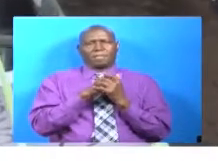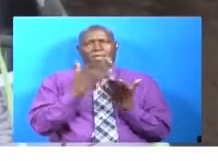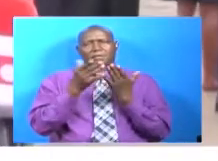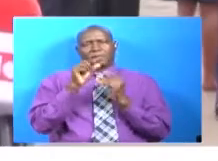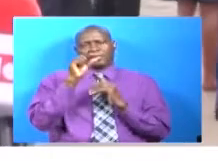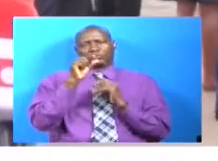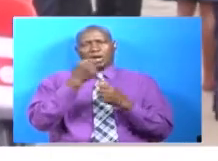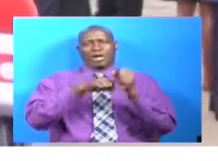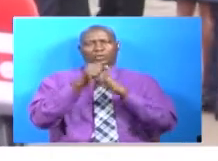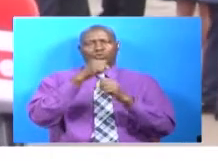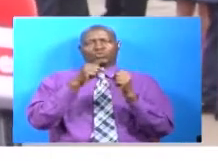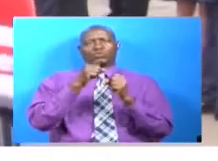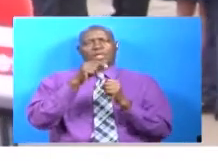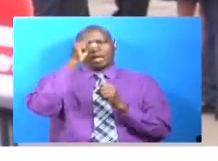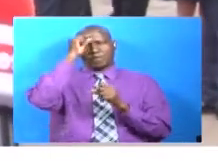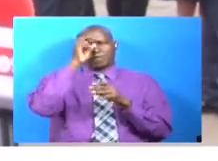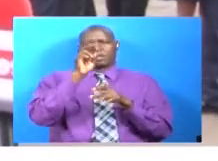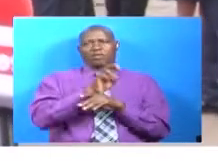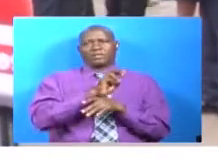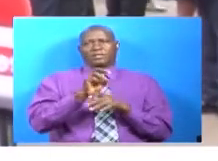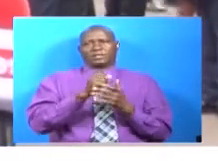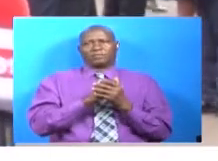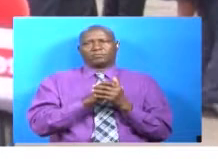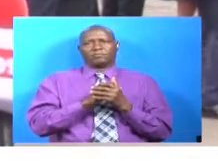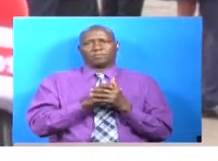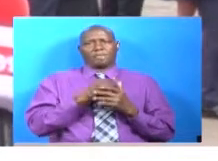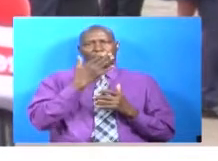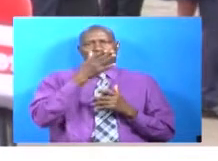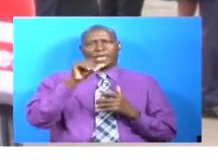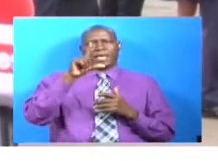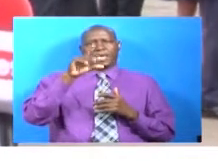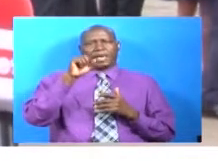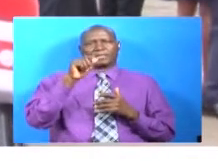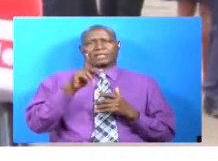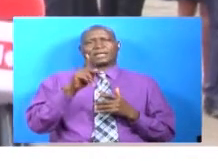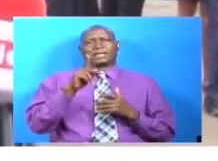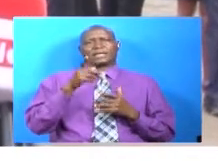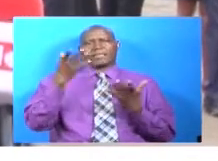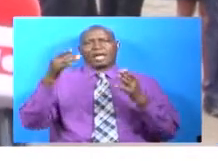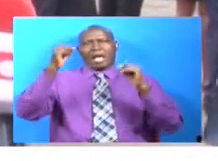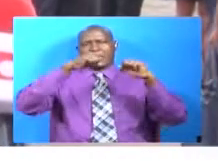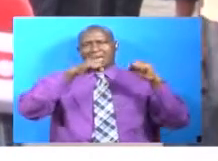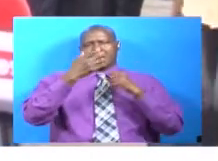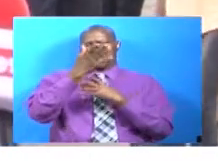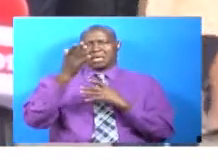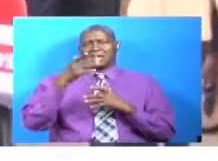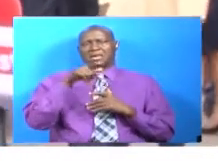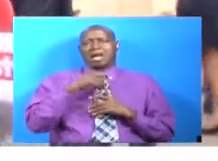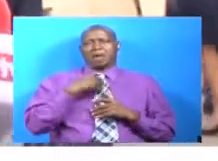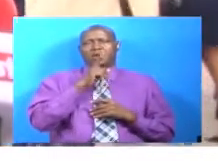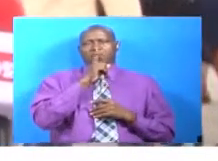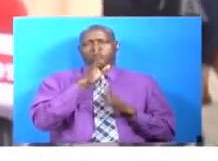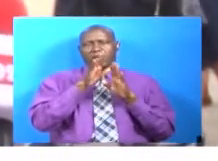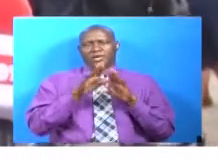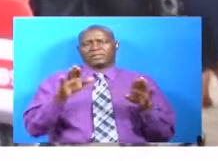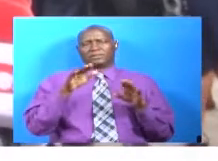on government oversight. There is a large consensus that LSK has been a bit too quiet, too soft in matters of